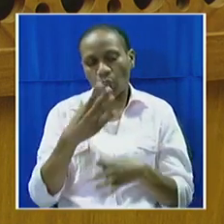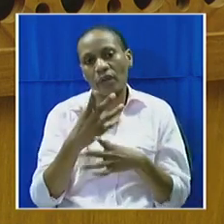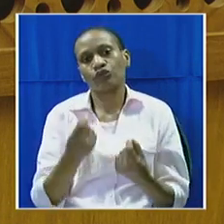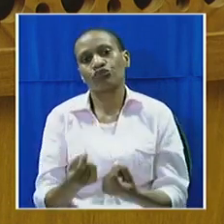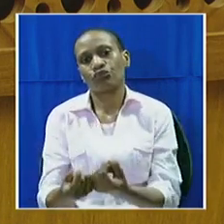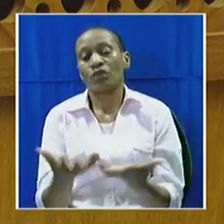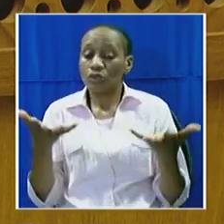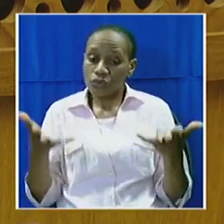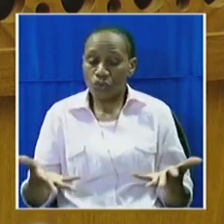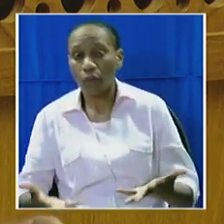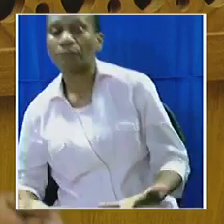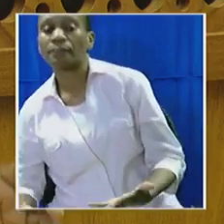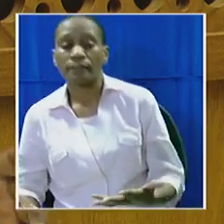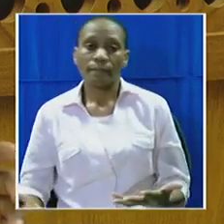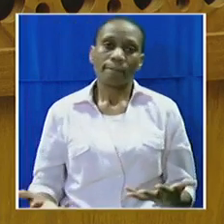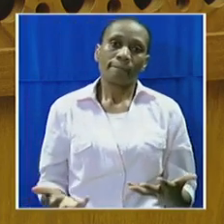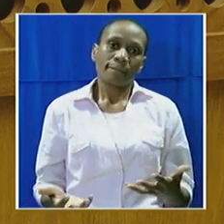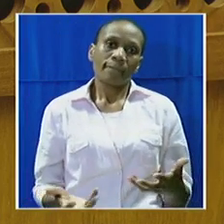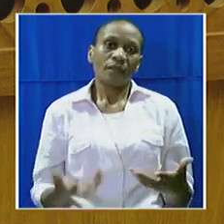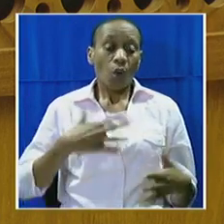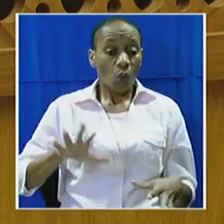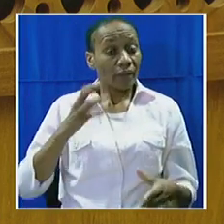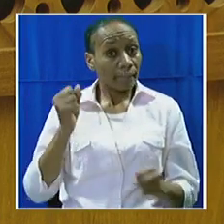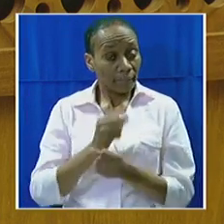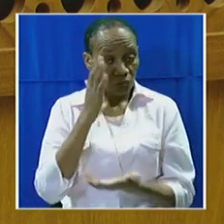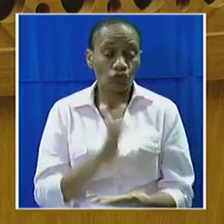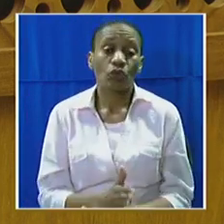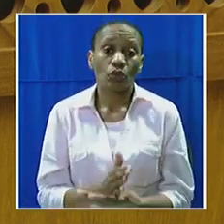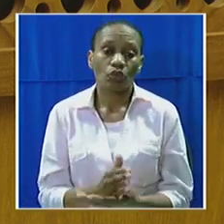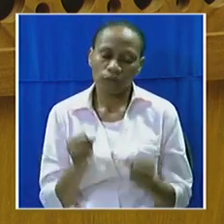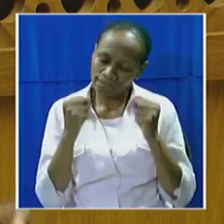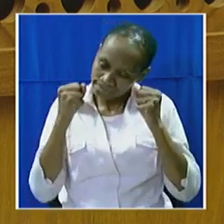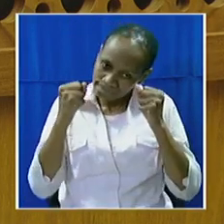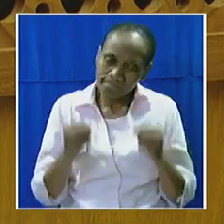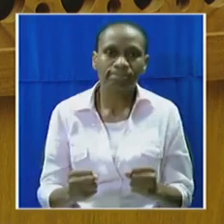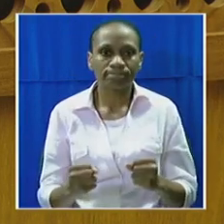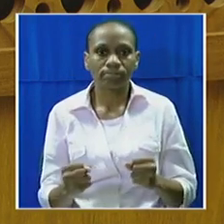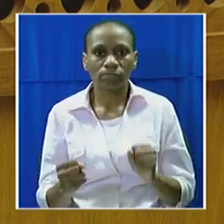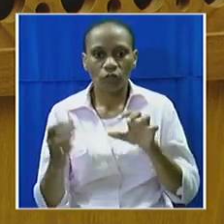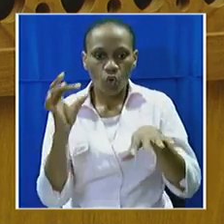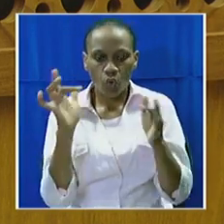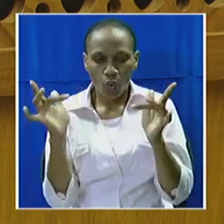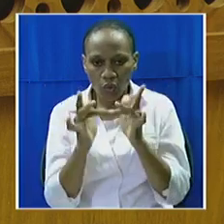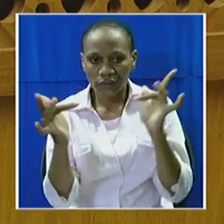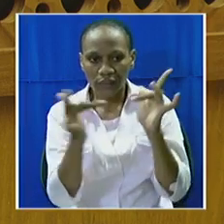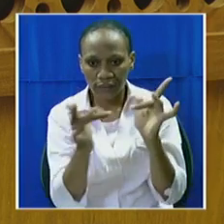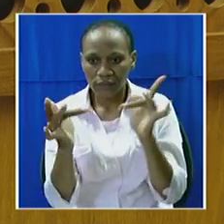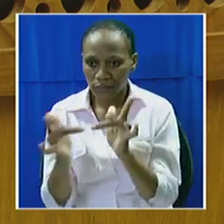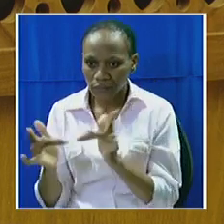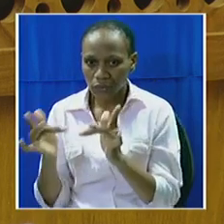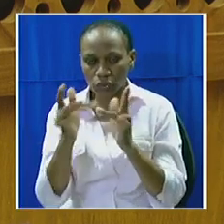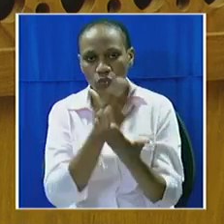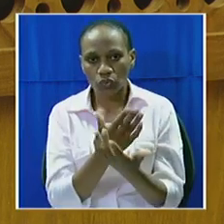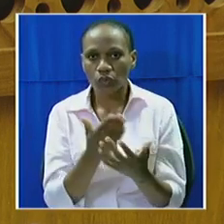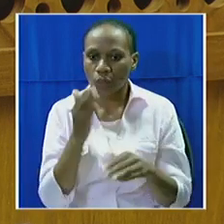would therefore be ensuring that very strong contact tracing is in place. I